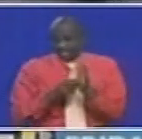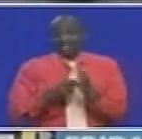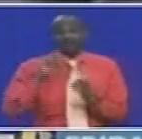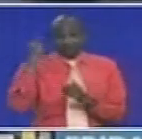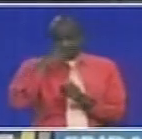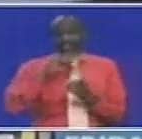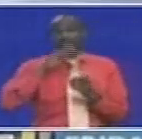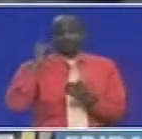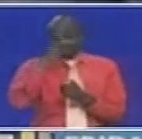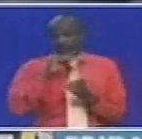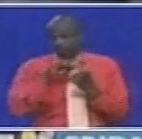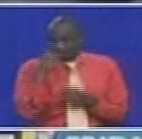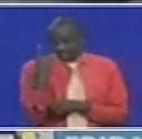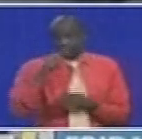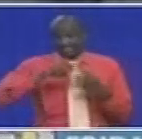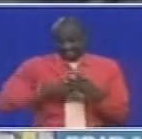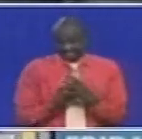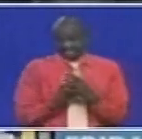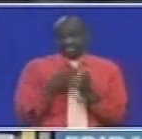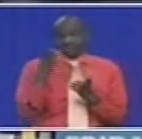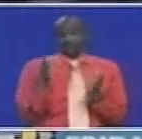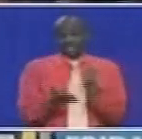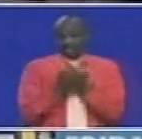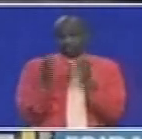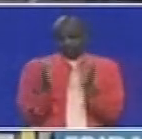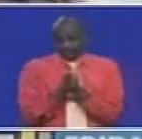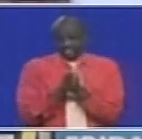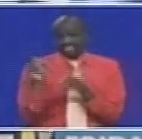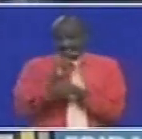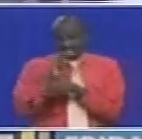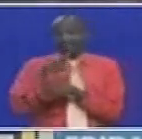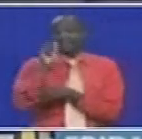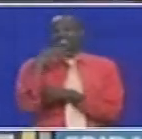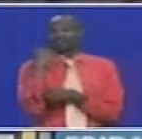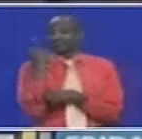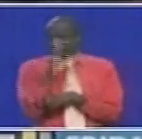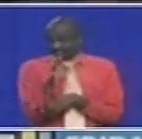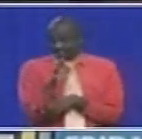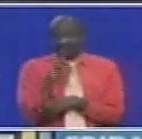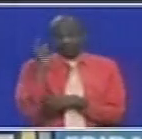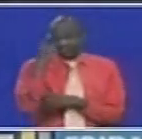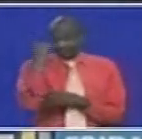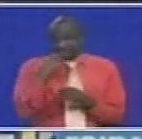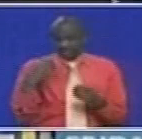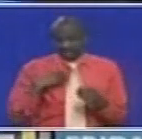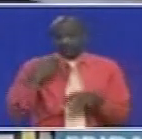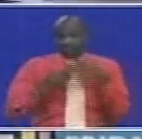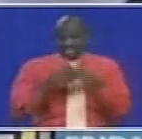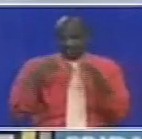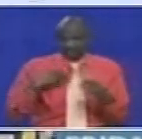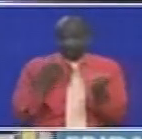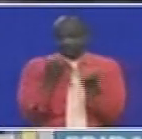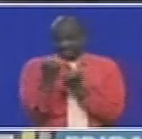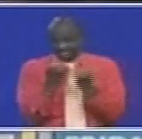one will start in the next quarter with the help of the survey findings. The first phase of the project will include construction of a